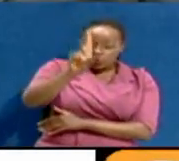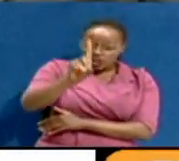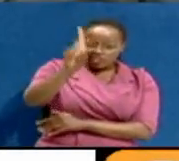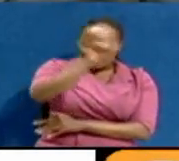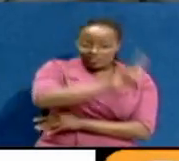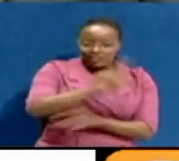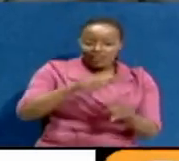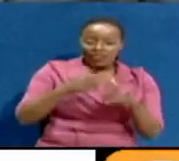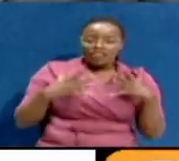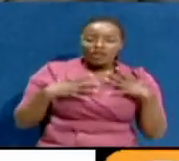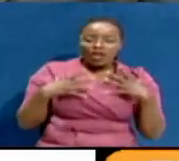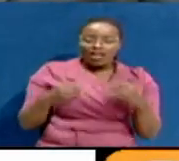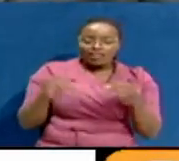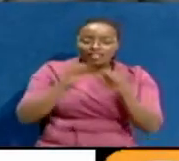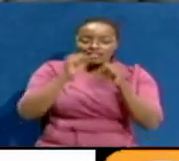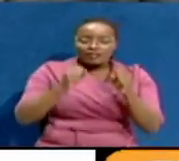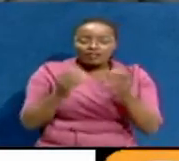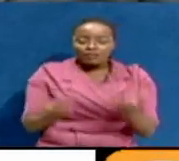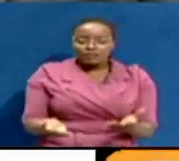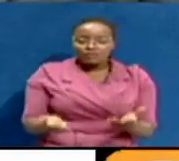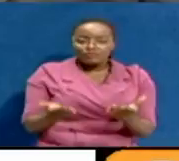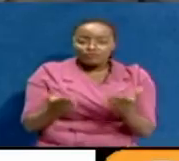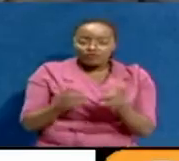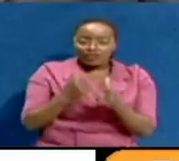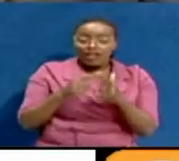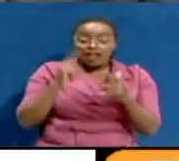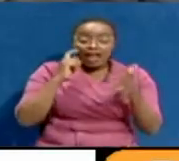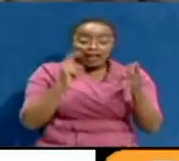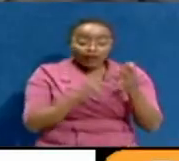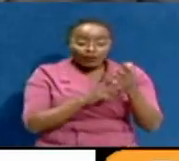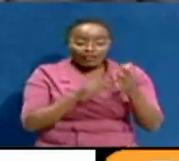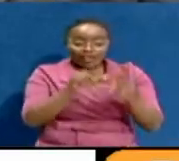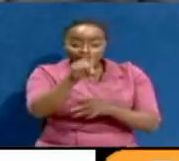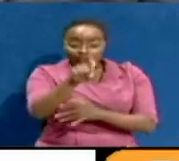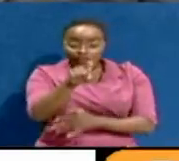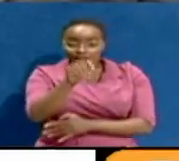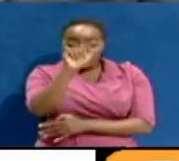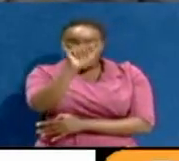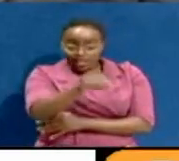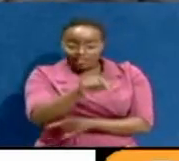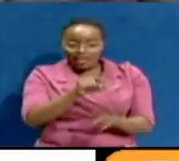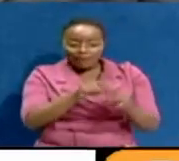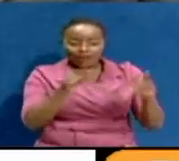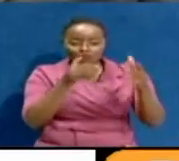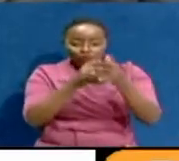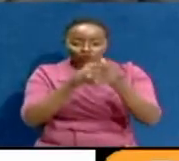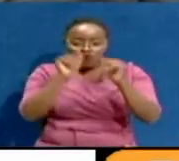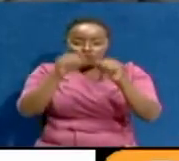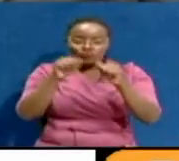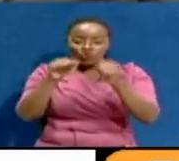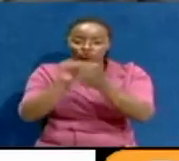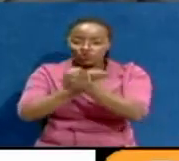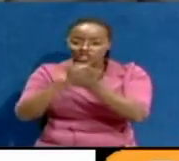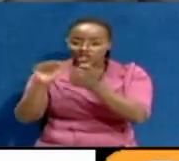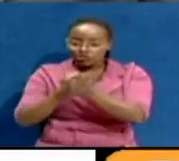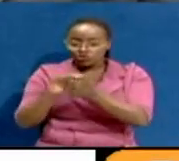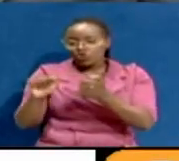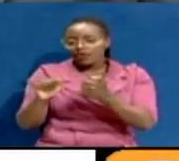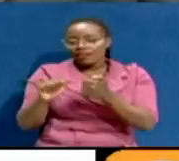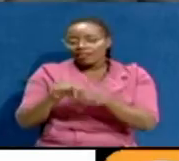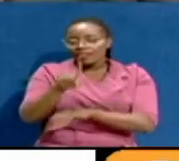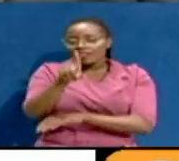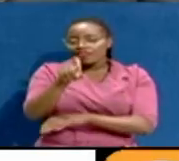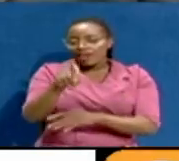system will have built up the strength. So it will be able to recognize the virus, if at all you get attacked, and be able to kill the